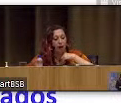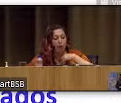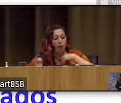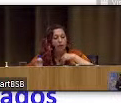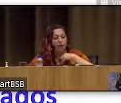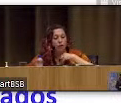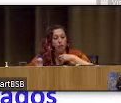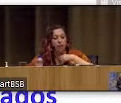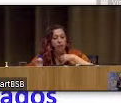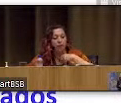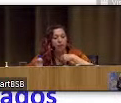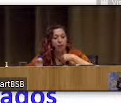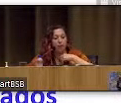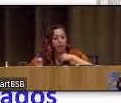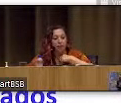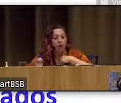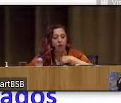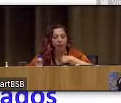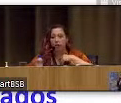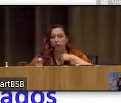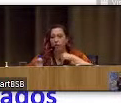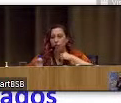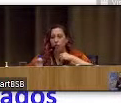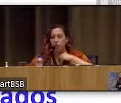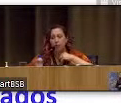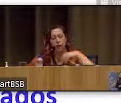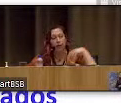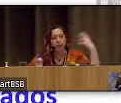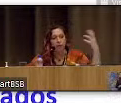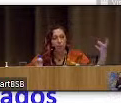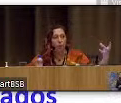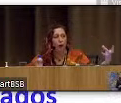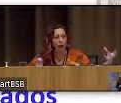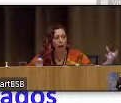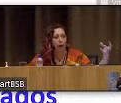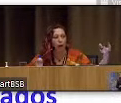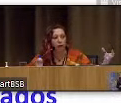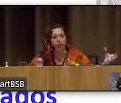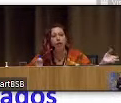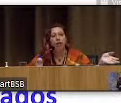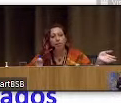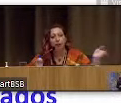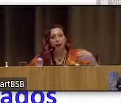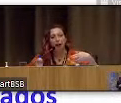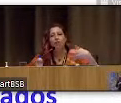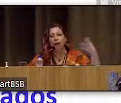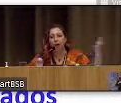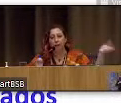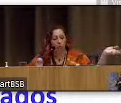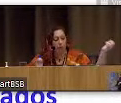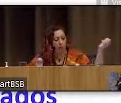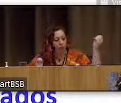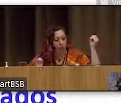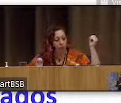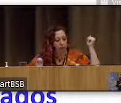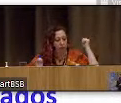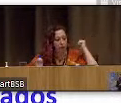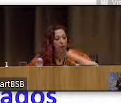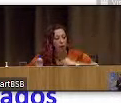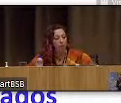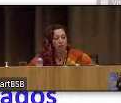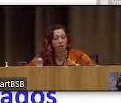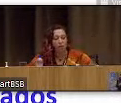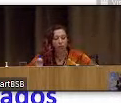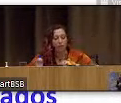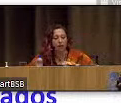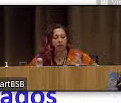overweight. So 179 were pregnant. So not